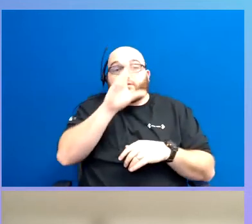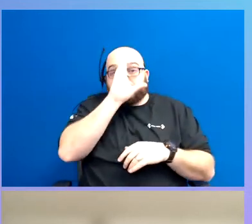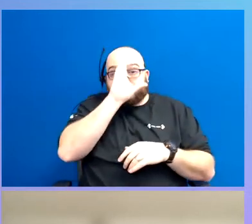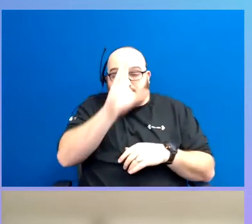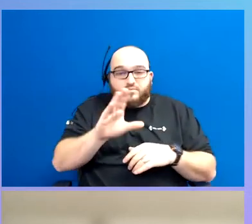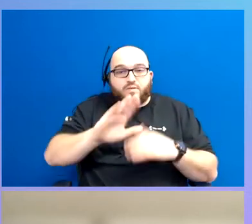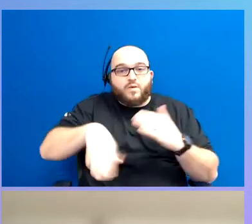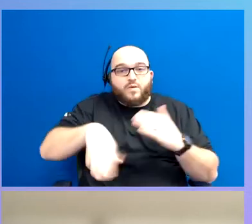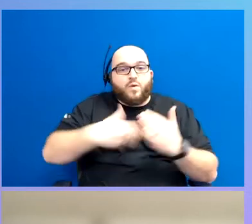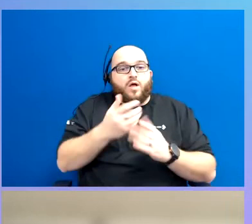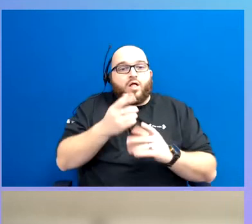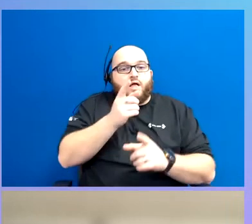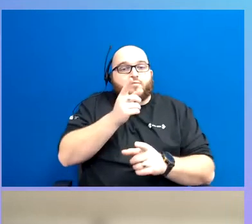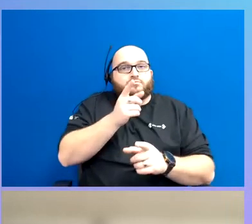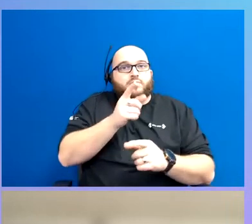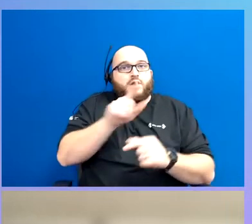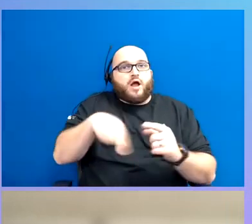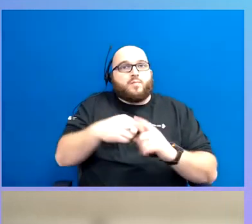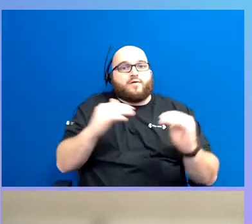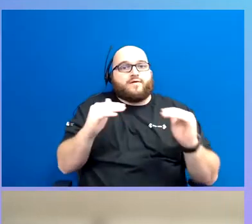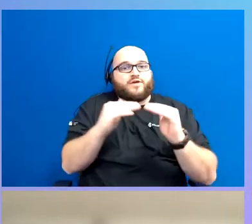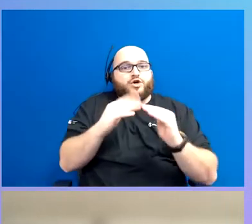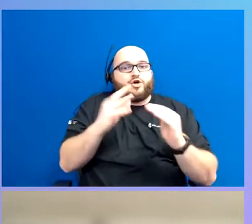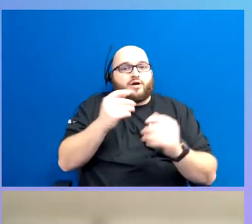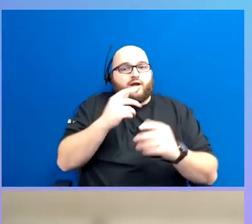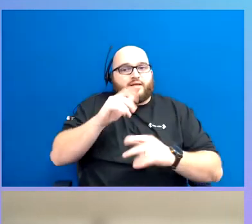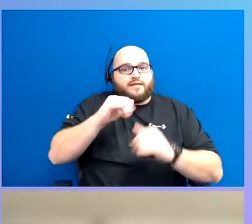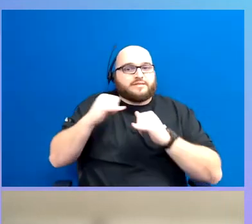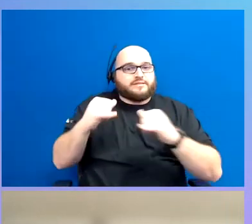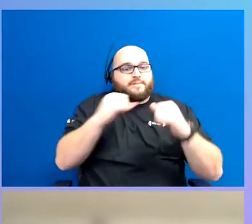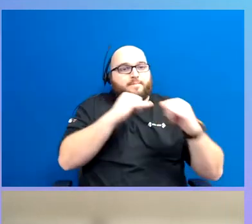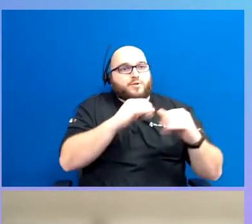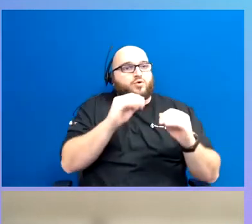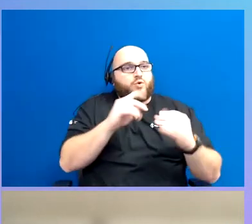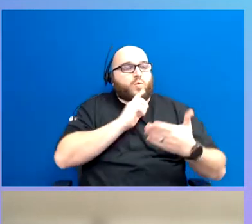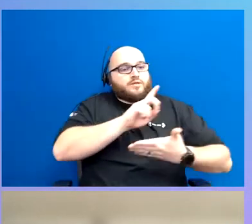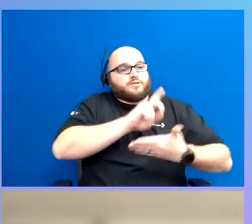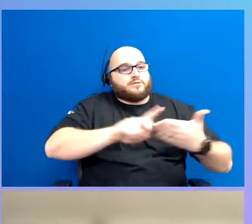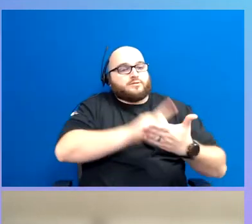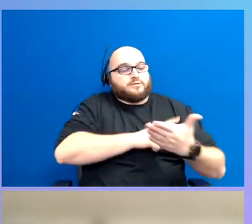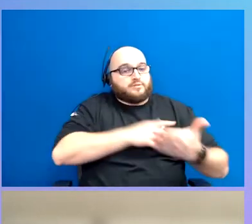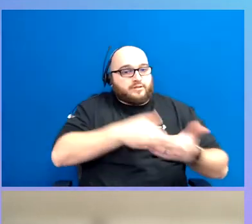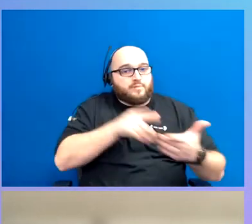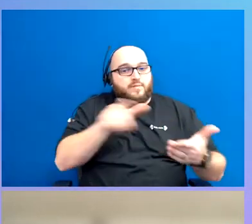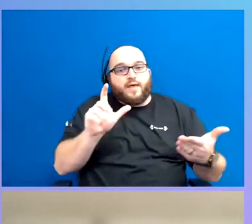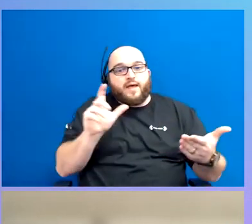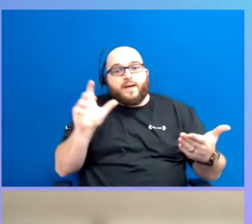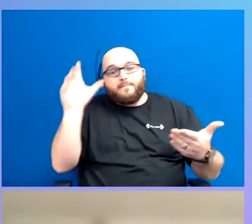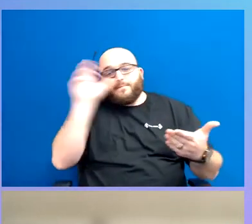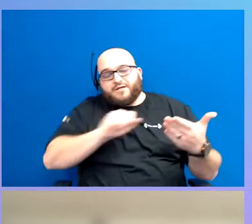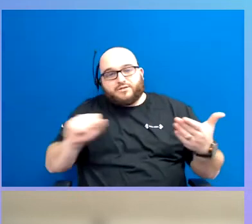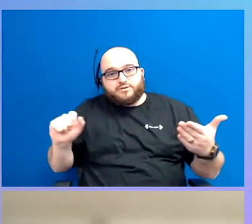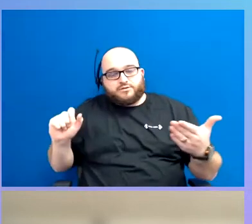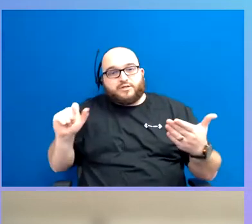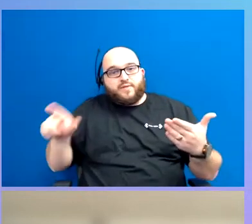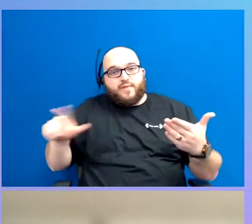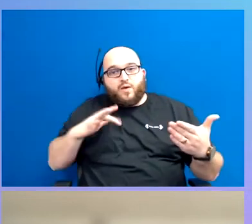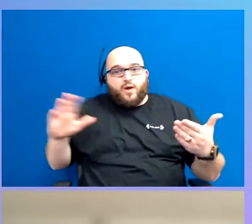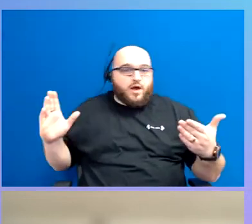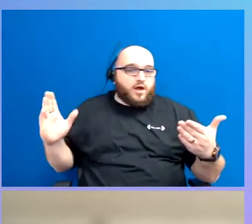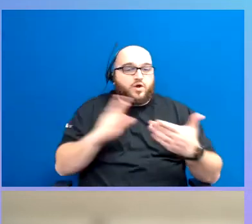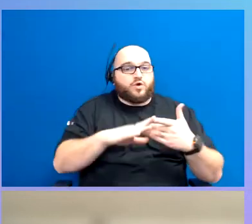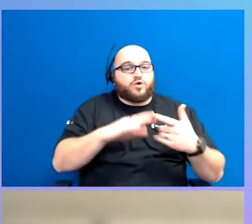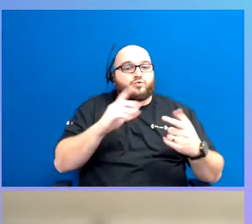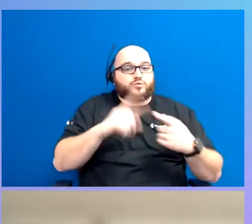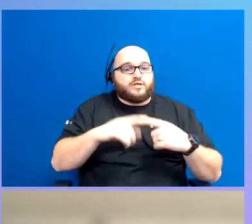all about treating customers fairly and the same, so no one's discriminated. But they missed a little bit of a trick. They weren't explicit on the standard to